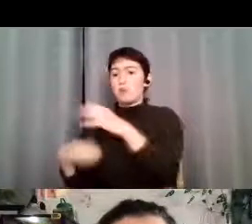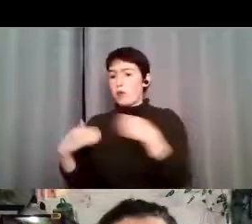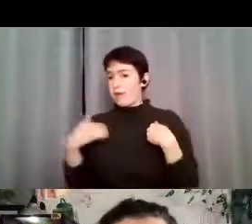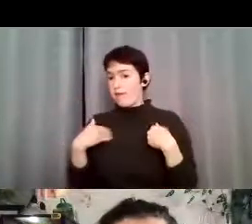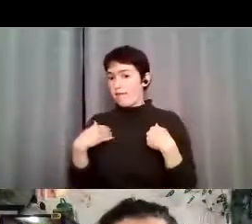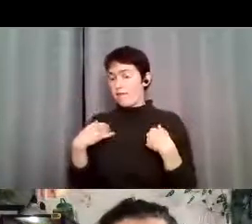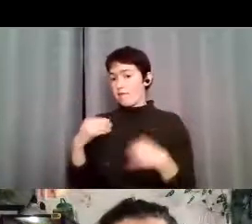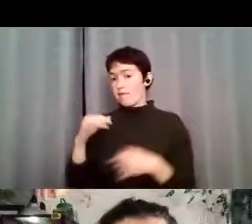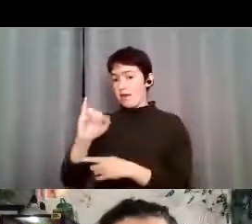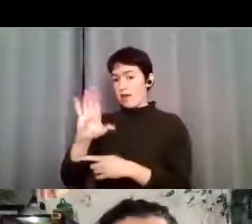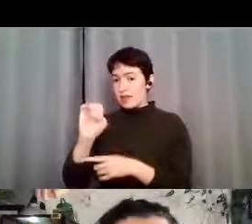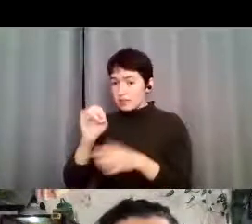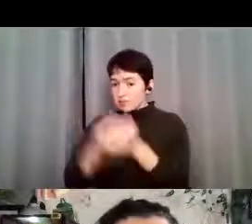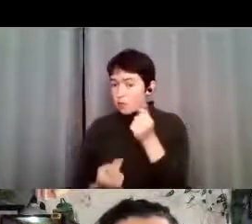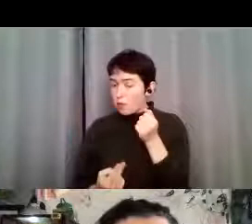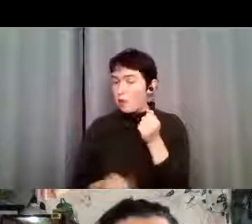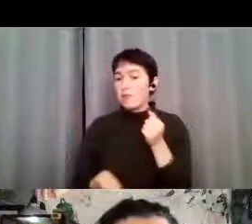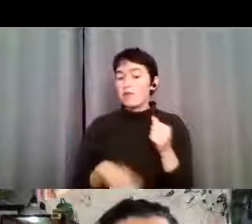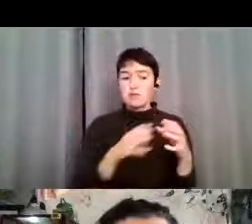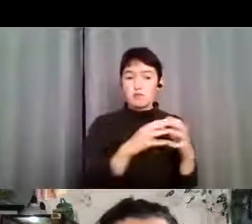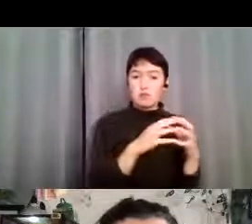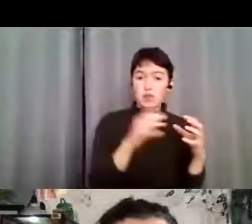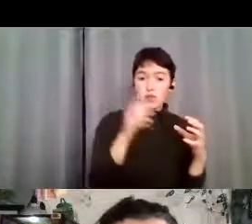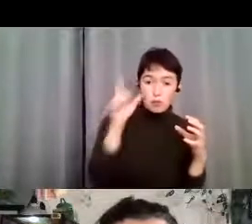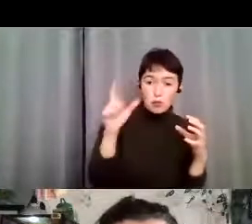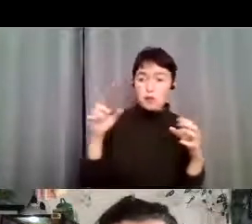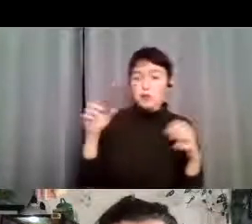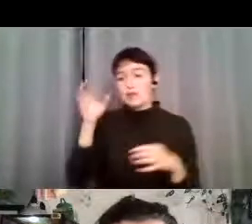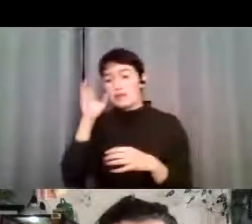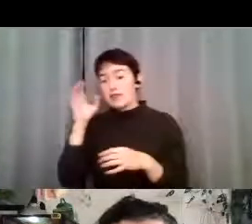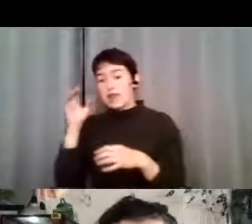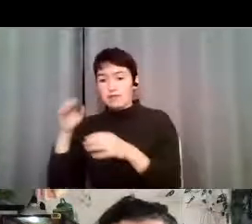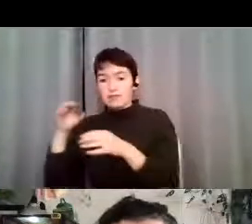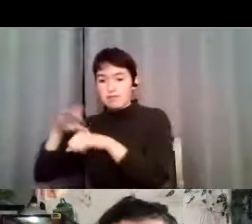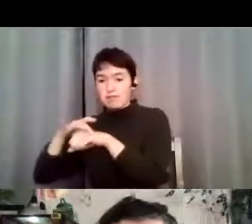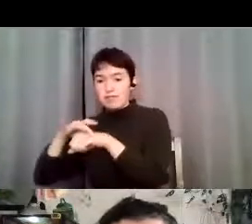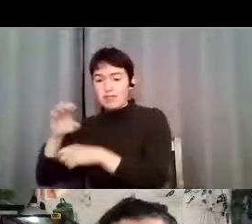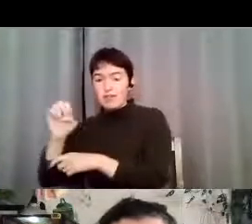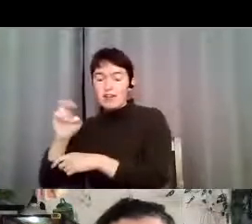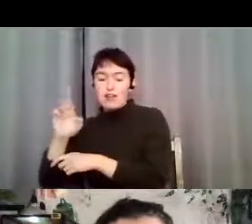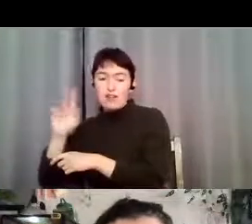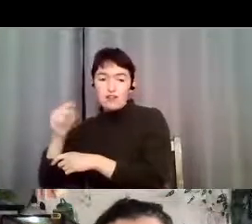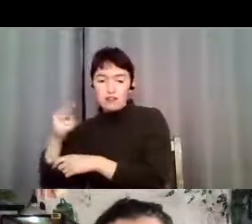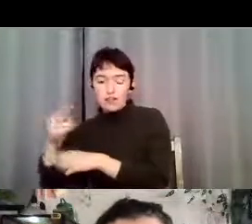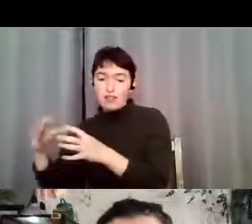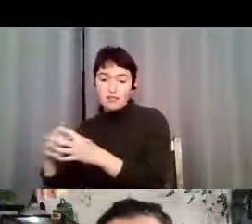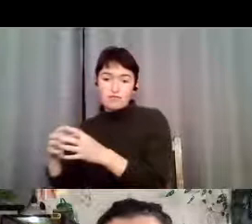on both of these solar system worlds. And so one of the most interesting